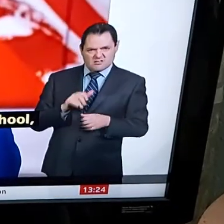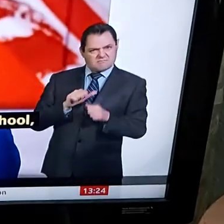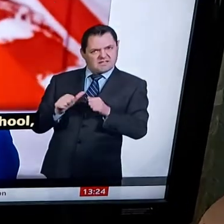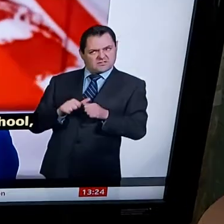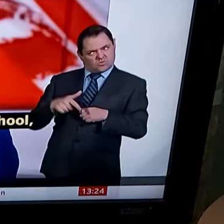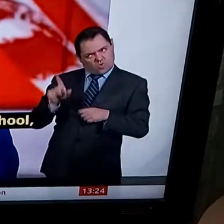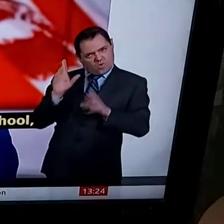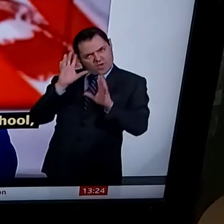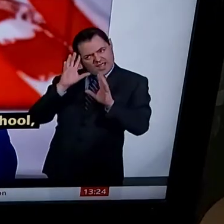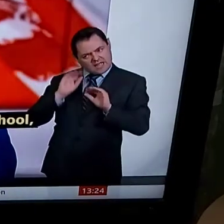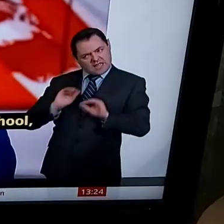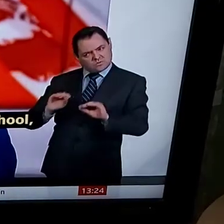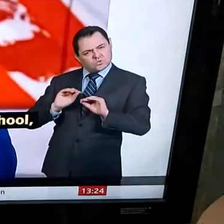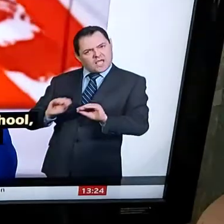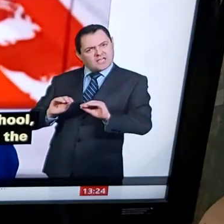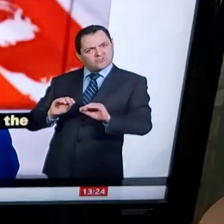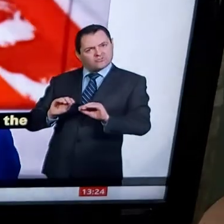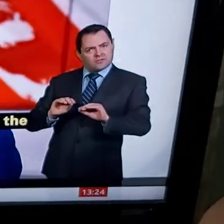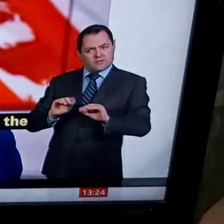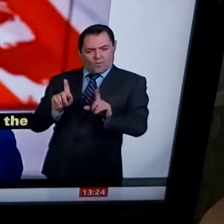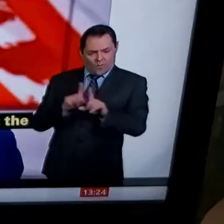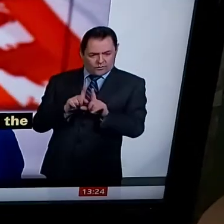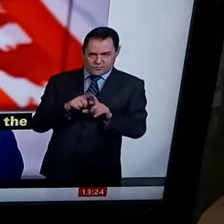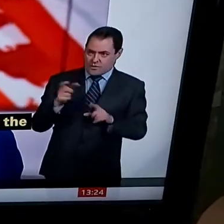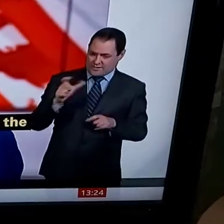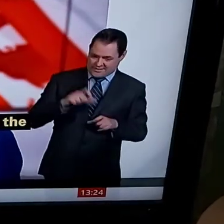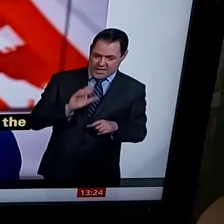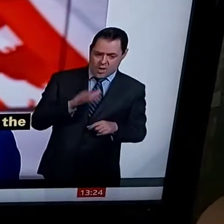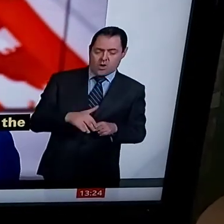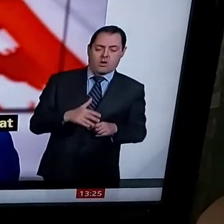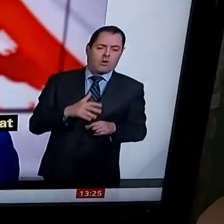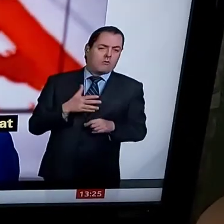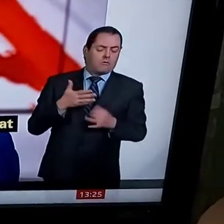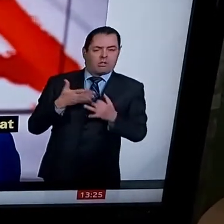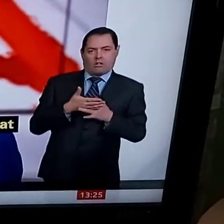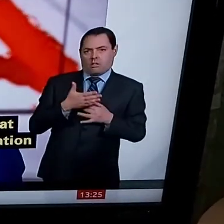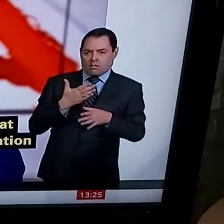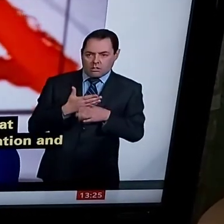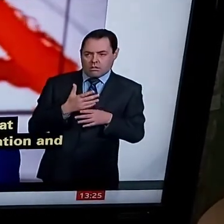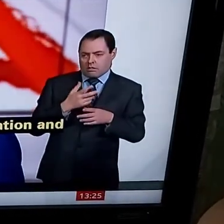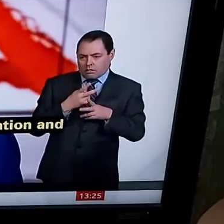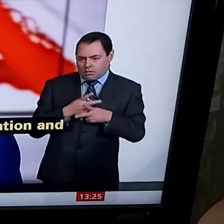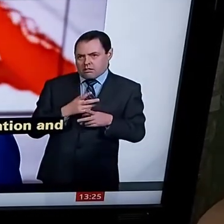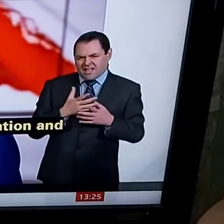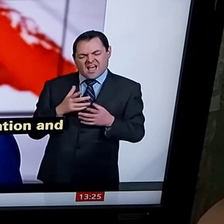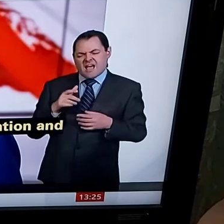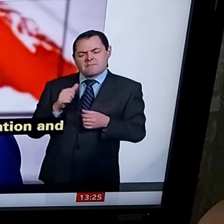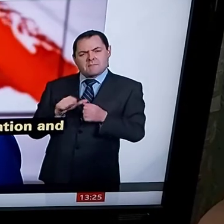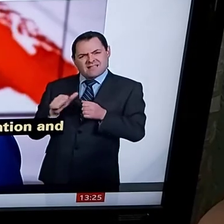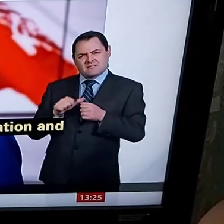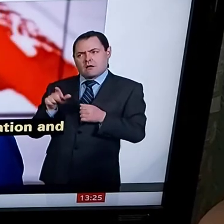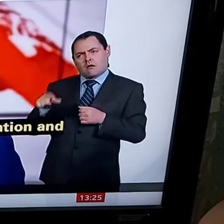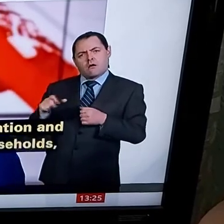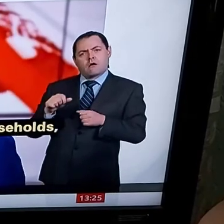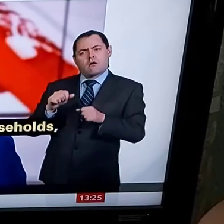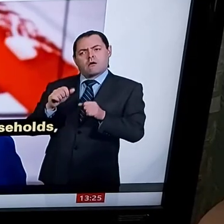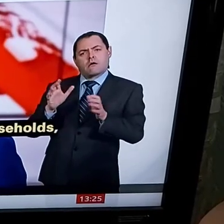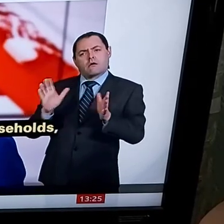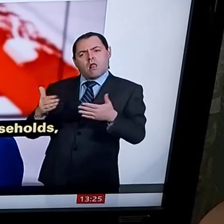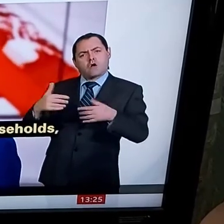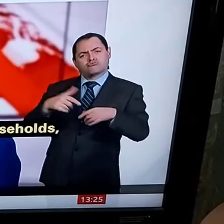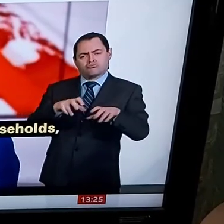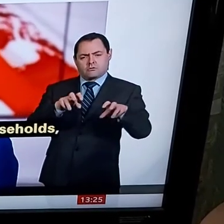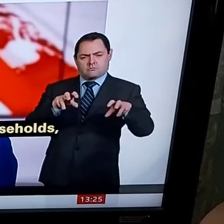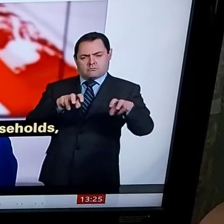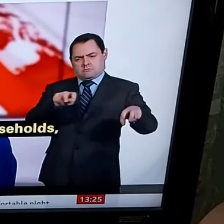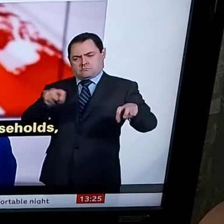all the knock-on effects that has for households, actually what we should do is close the school playgrounds, space out the seats in classrooms, and keep students